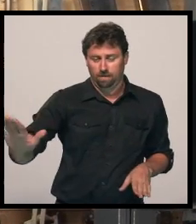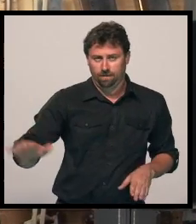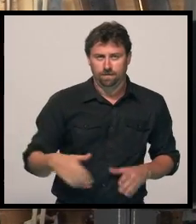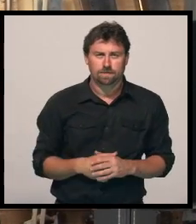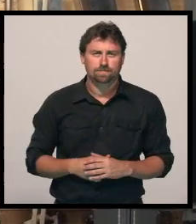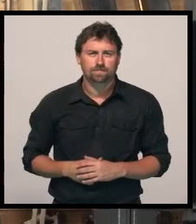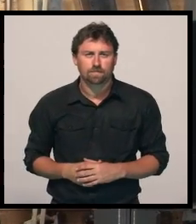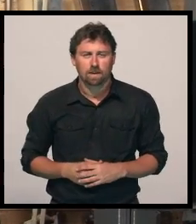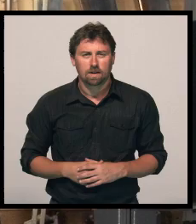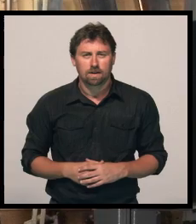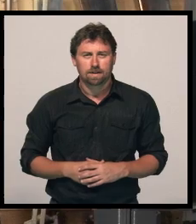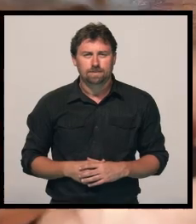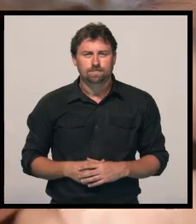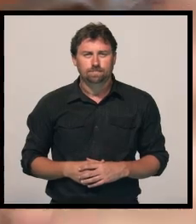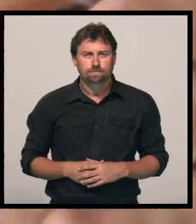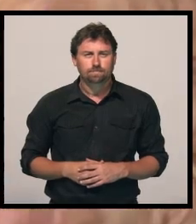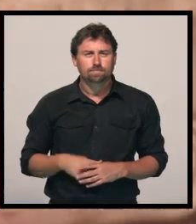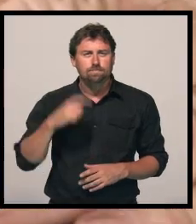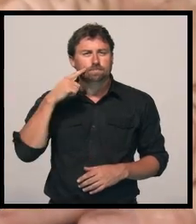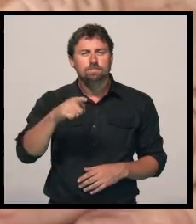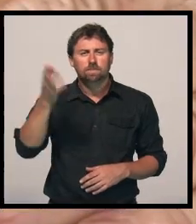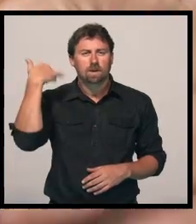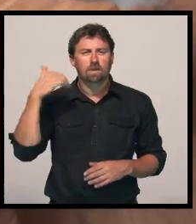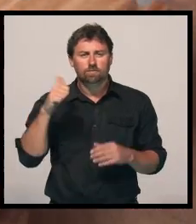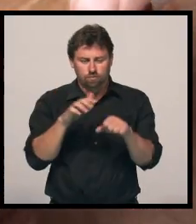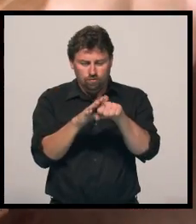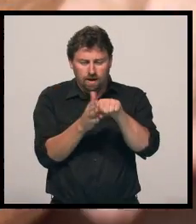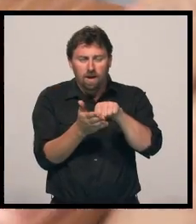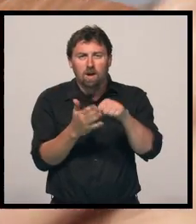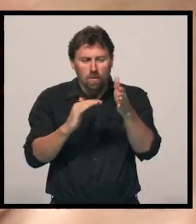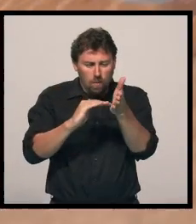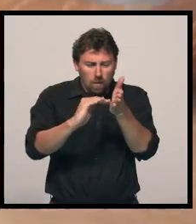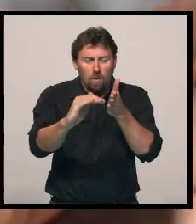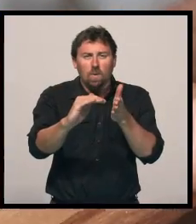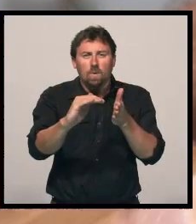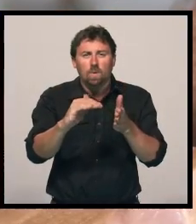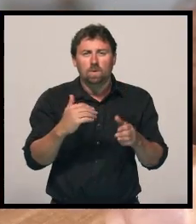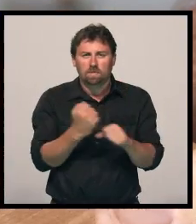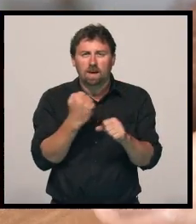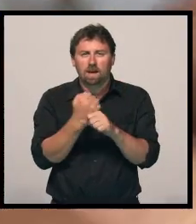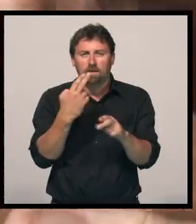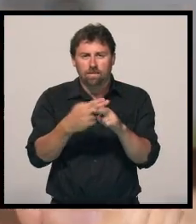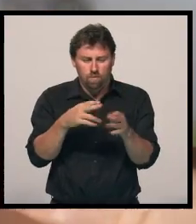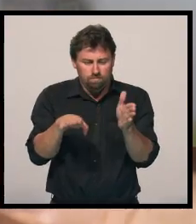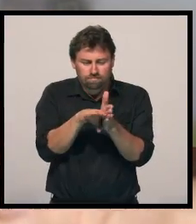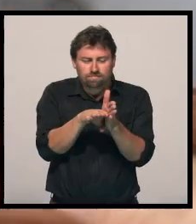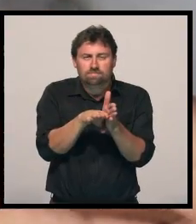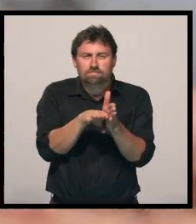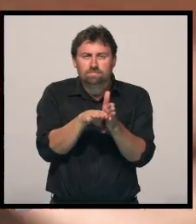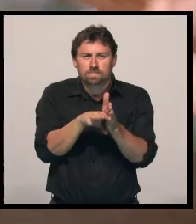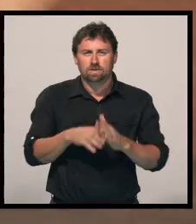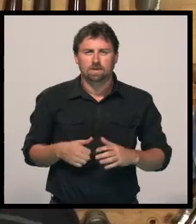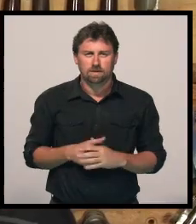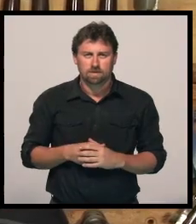ends, which we had previously machined with the round over on the inside, a slot to take the panel, and by the